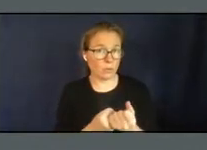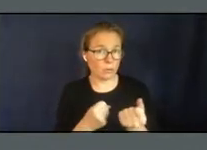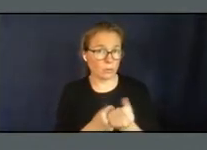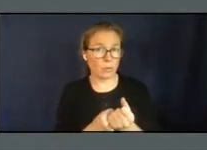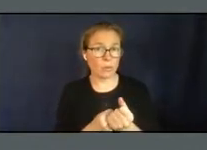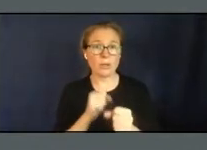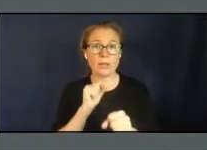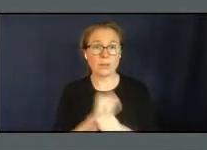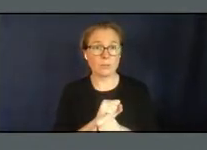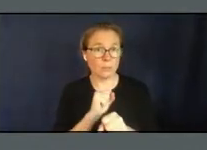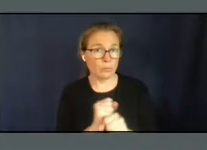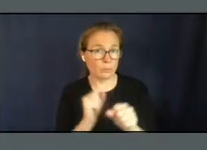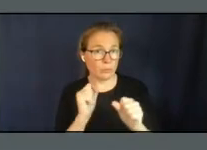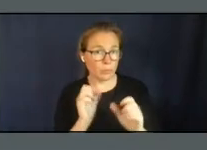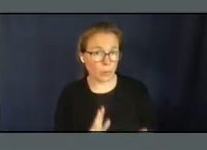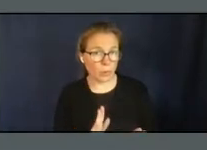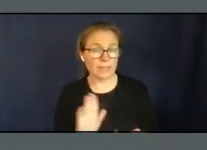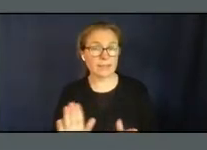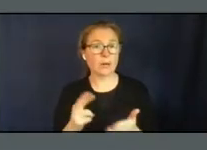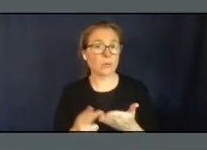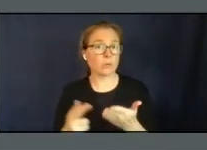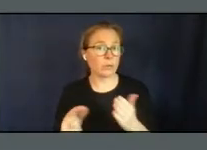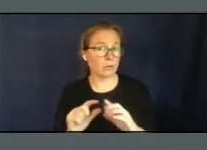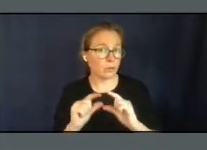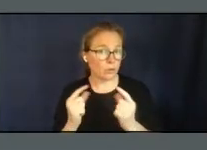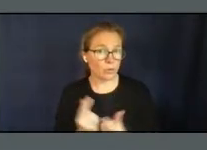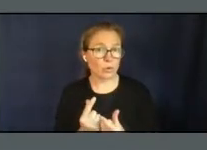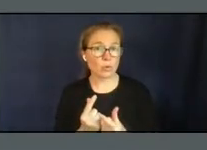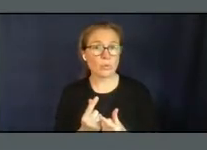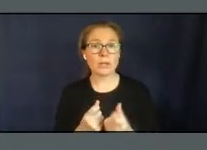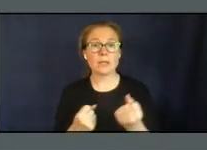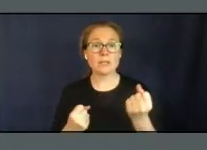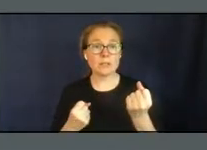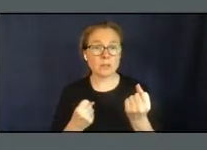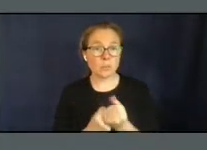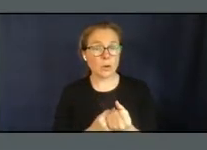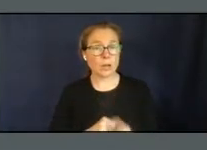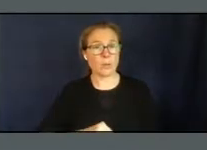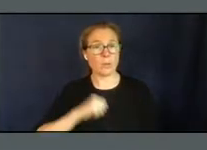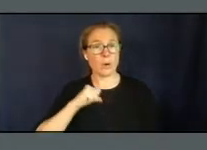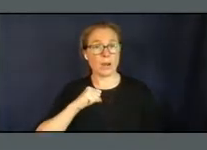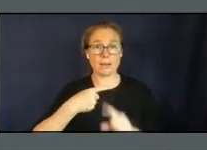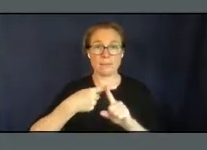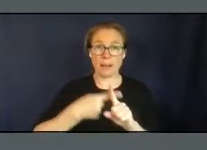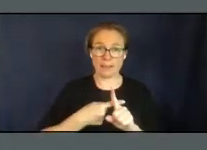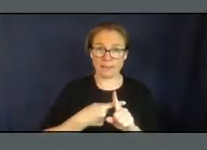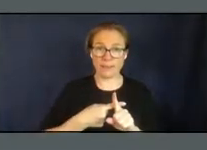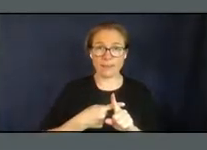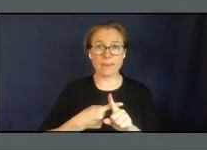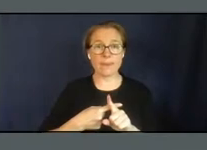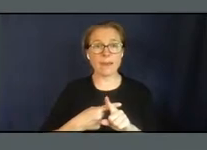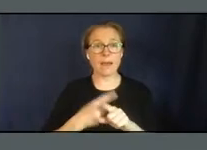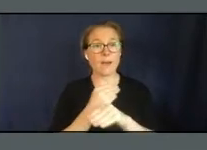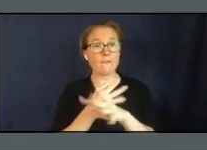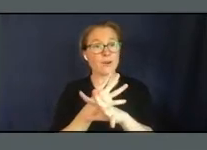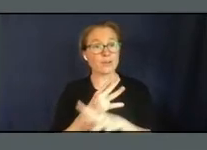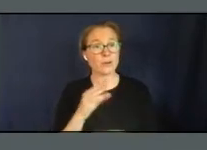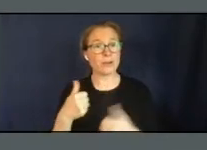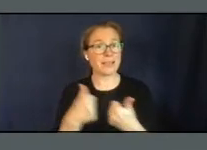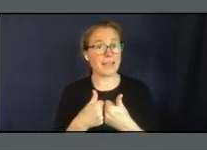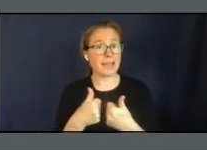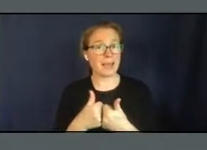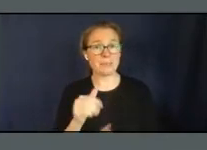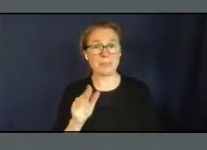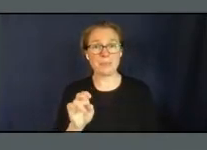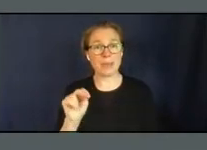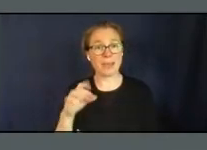Group. This has included support of the OHSU Pride Month through support of the virtual bingo event, as well